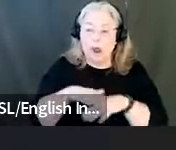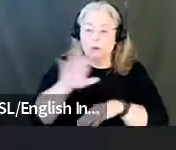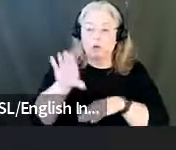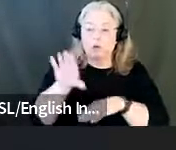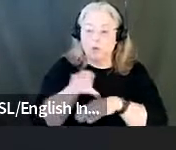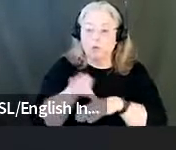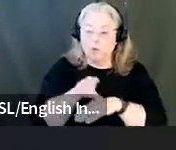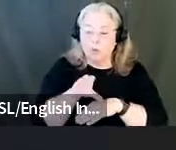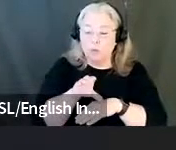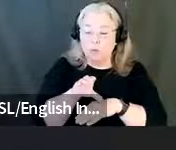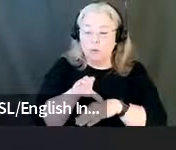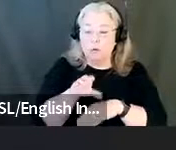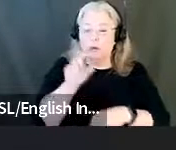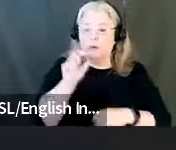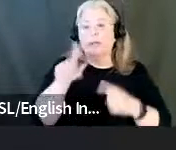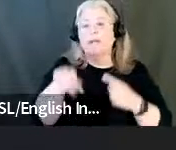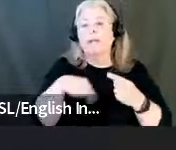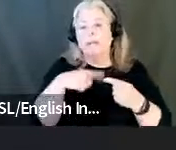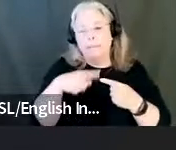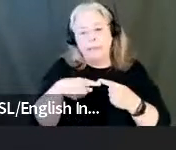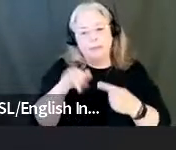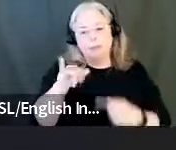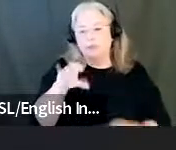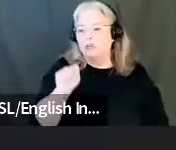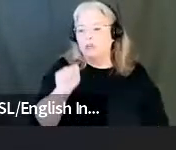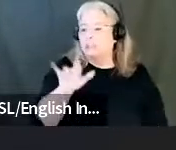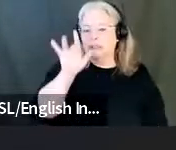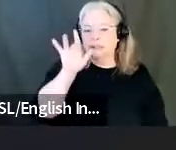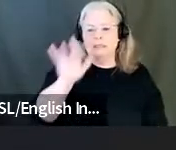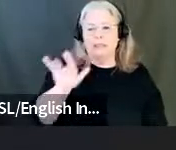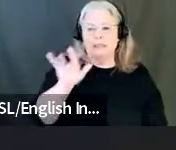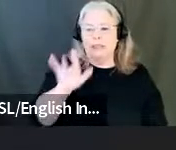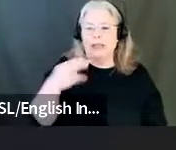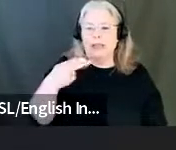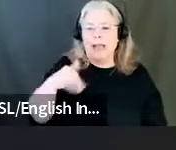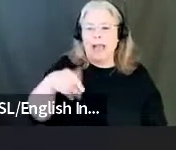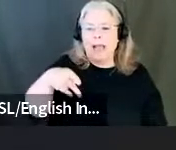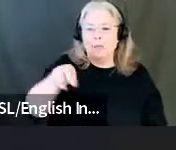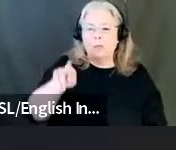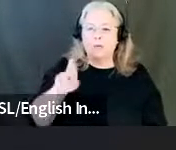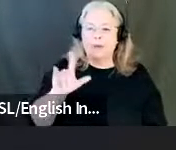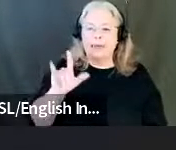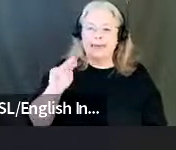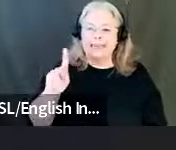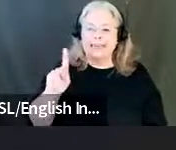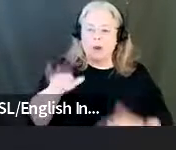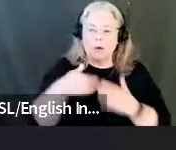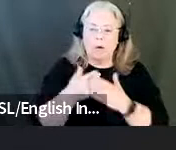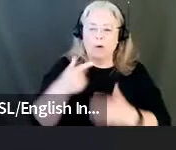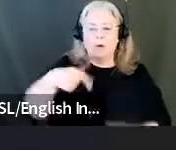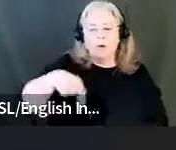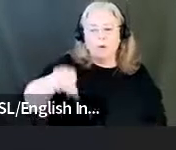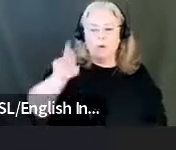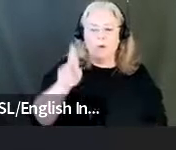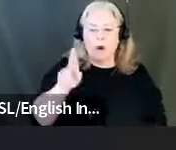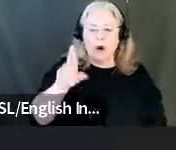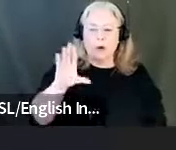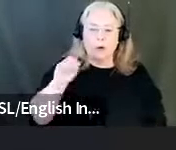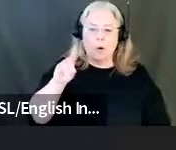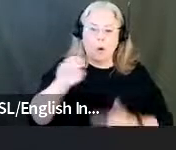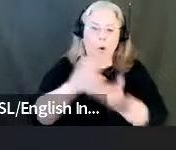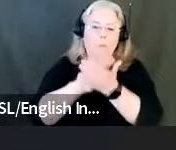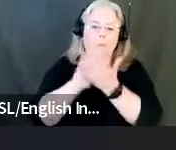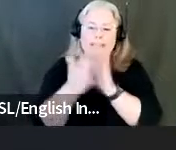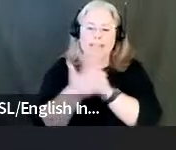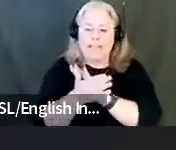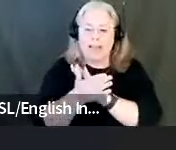computer, you can then just click on all the hyperlinks. So all the QR codes are all hyperlinks in the